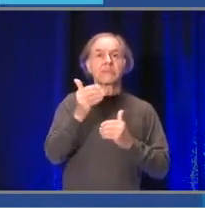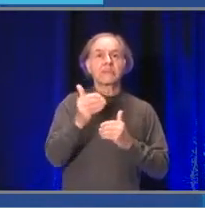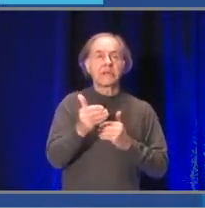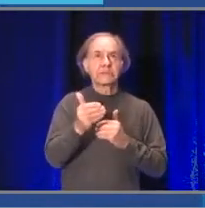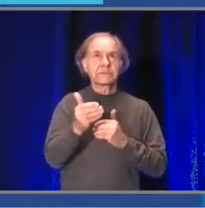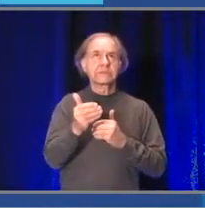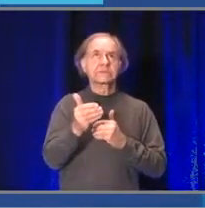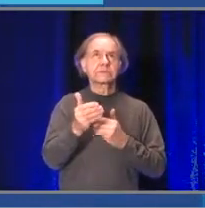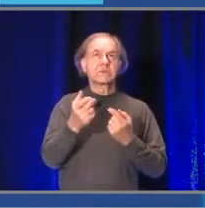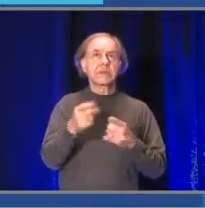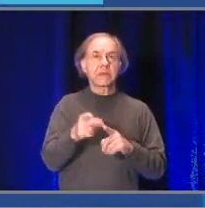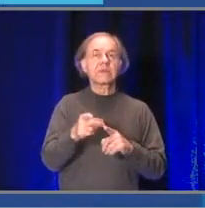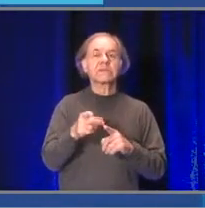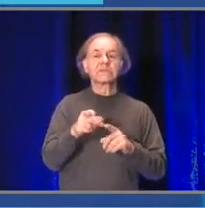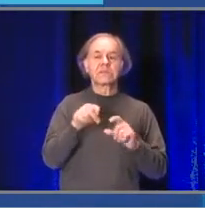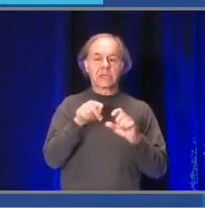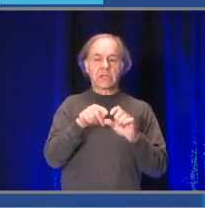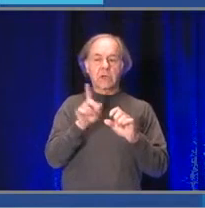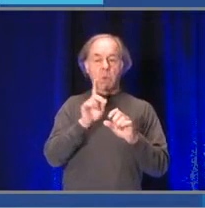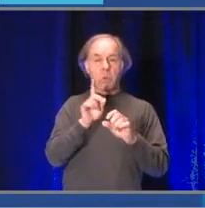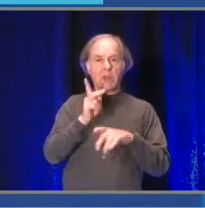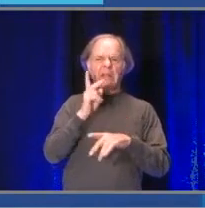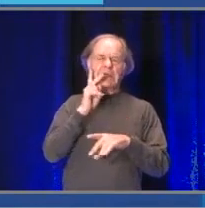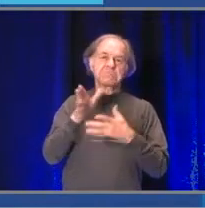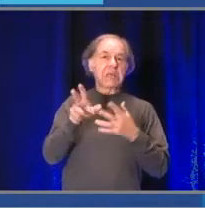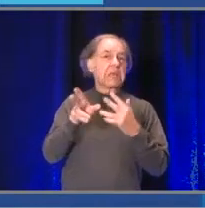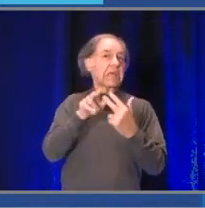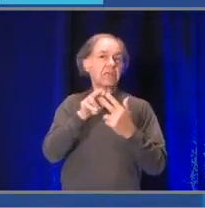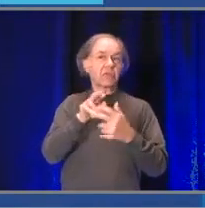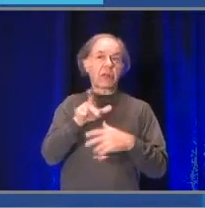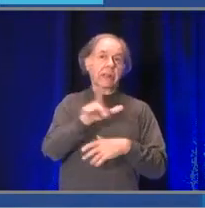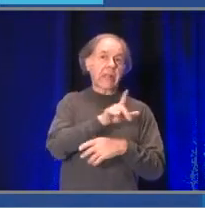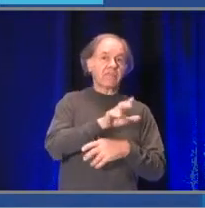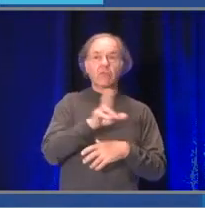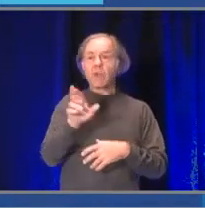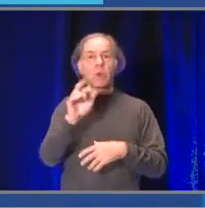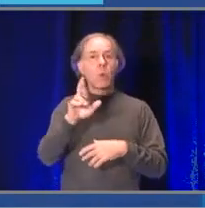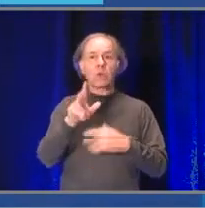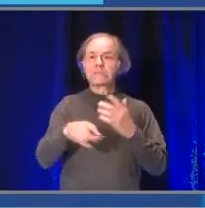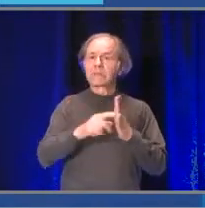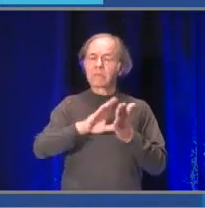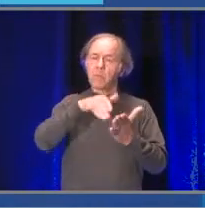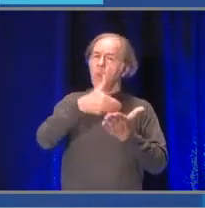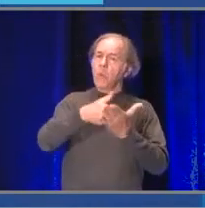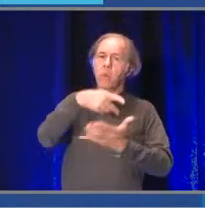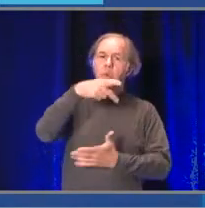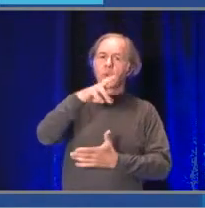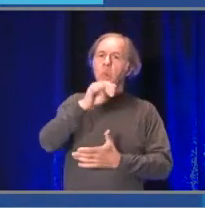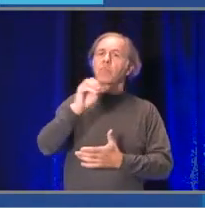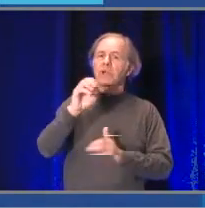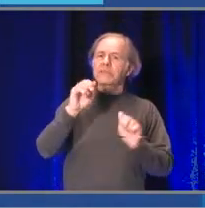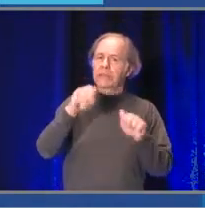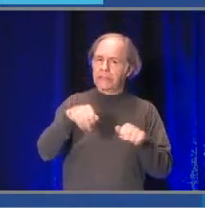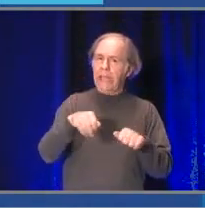is the area of treatment, either the left side, right side, or in some cases, the whole gland. I'll talk to that